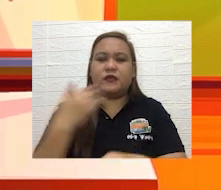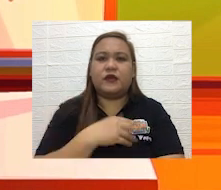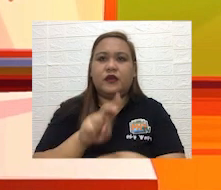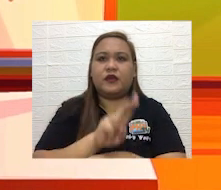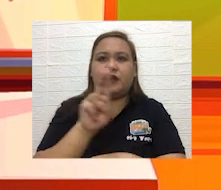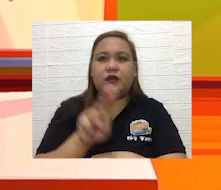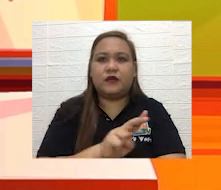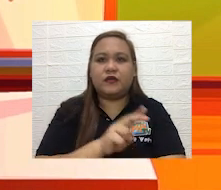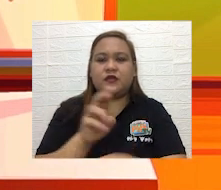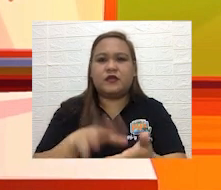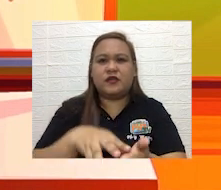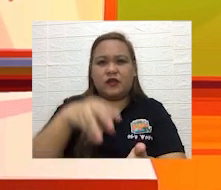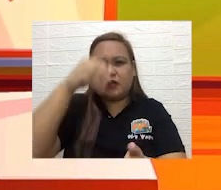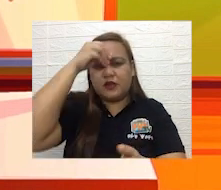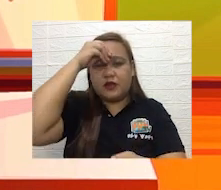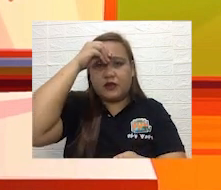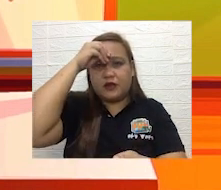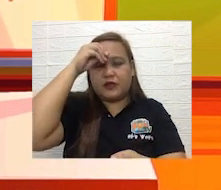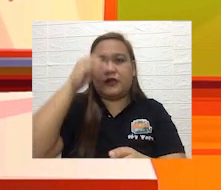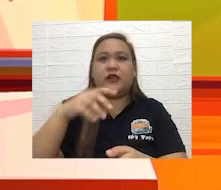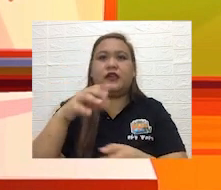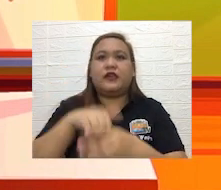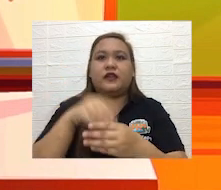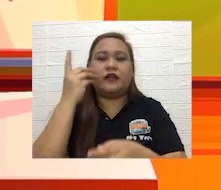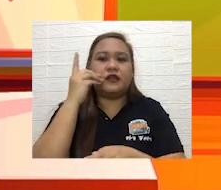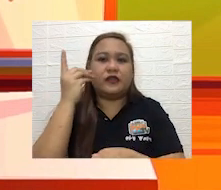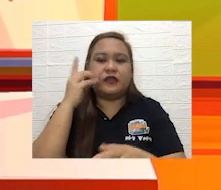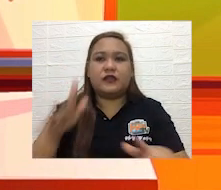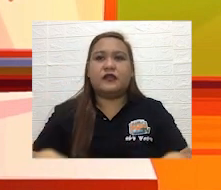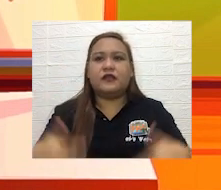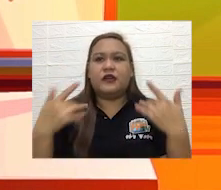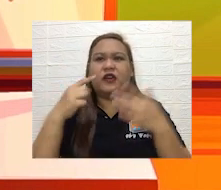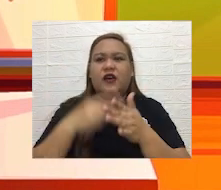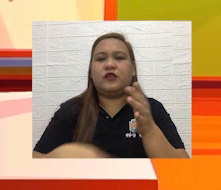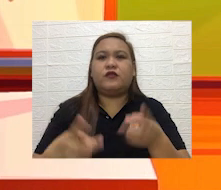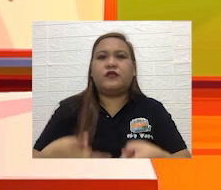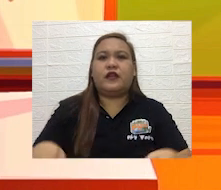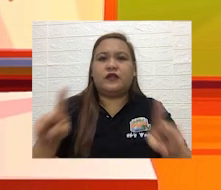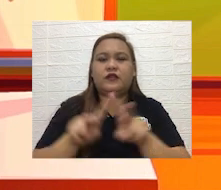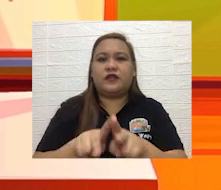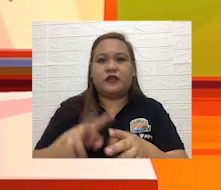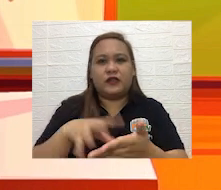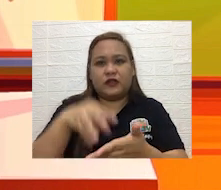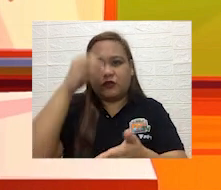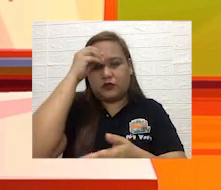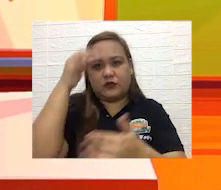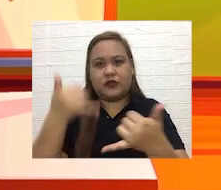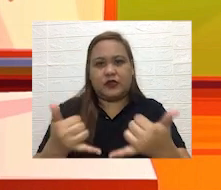what we have learned in our daily living. What is the value of what we have learned today?